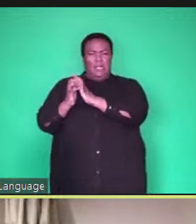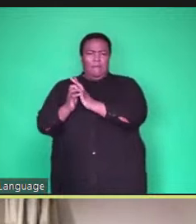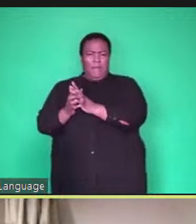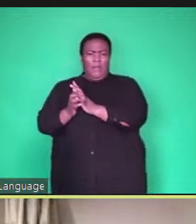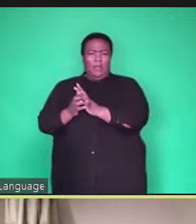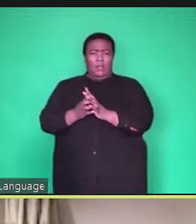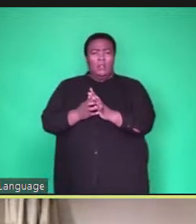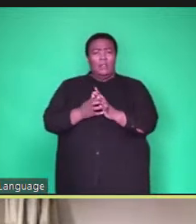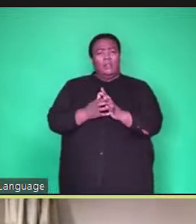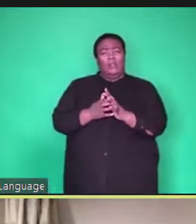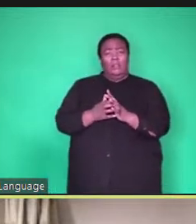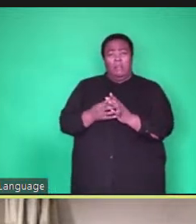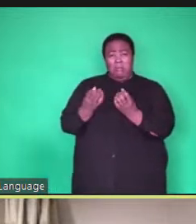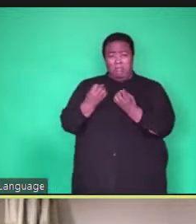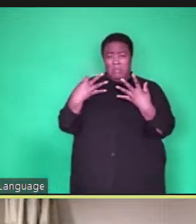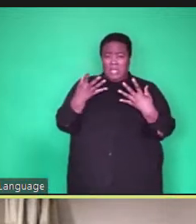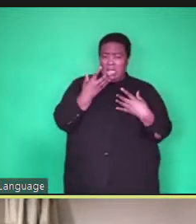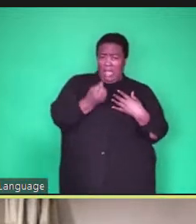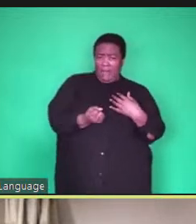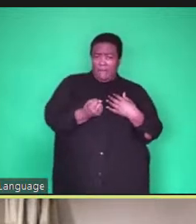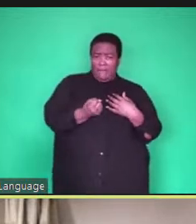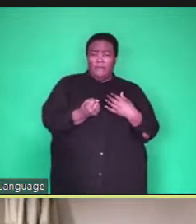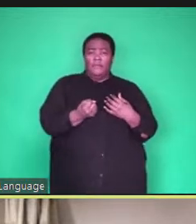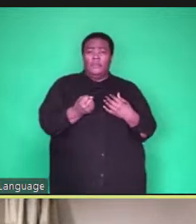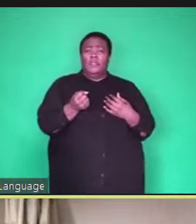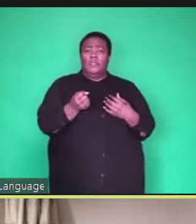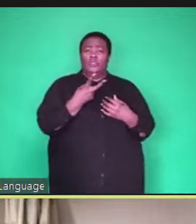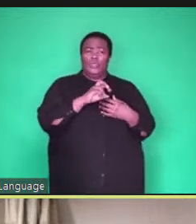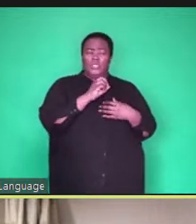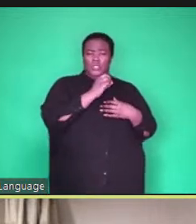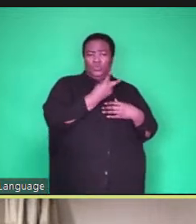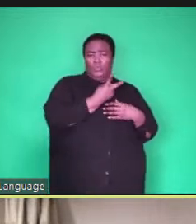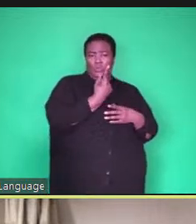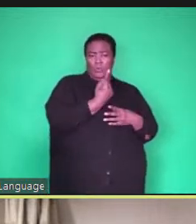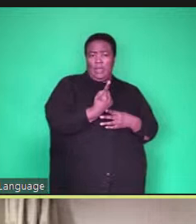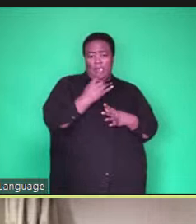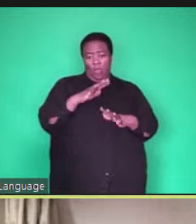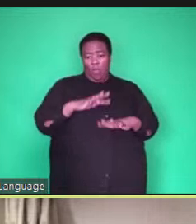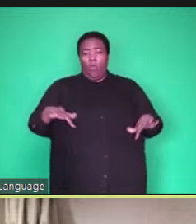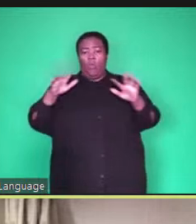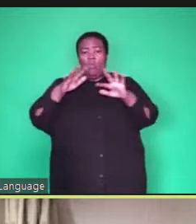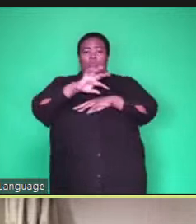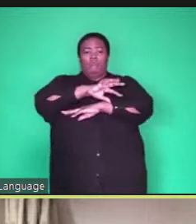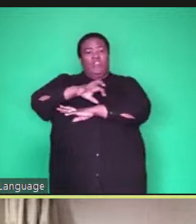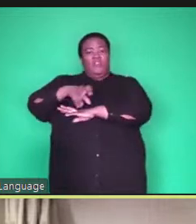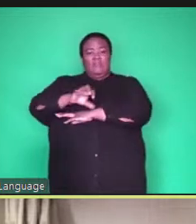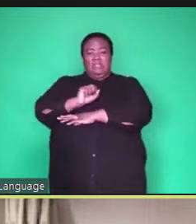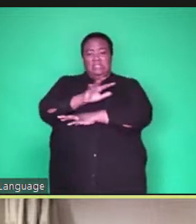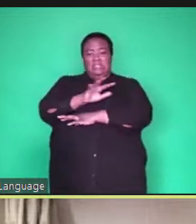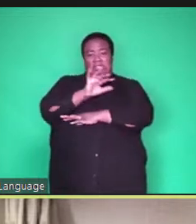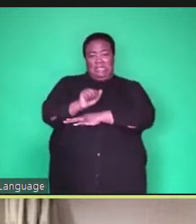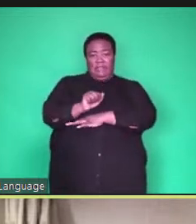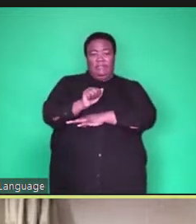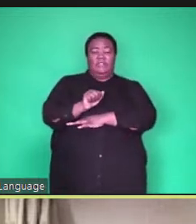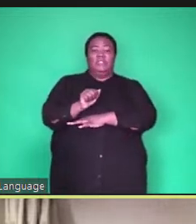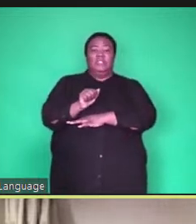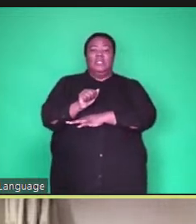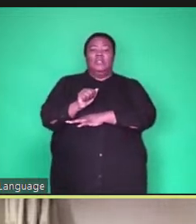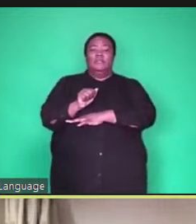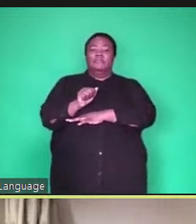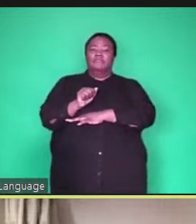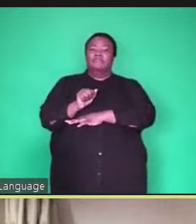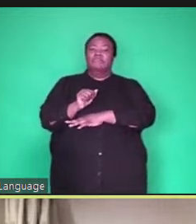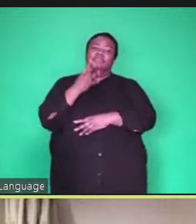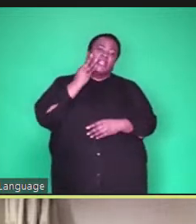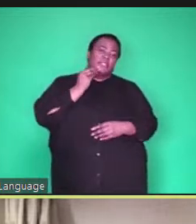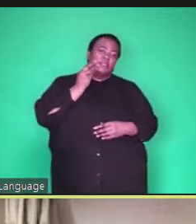region. So in the first half of 2021, all provinces in South Africa have experienced flooding.